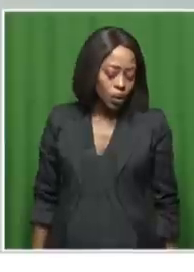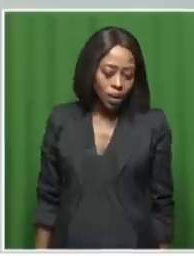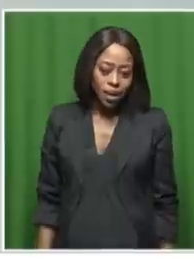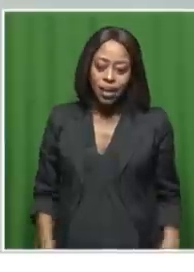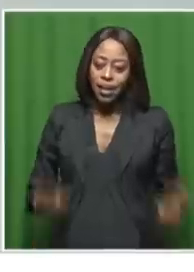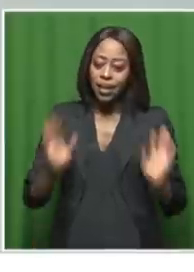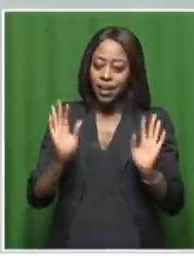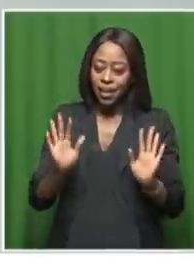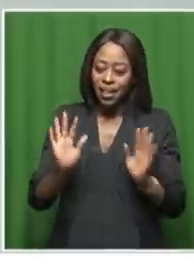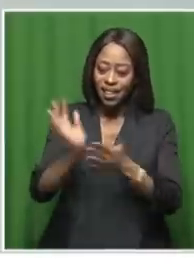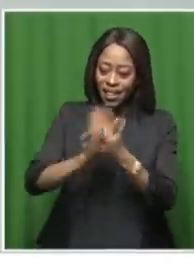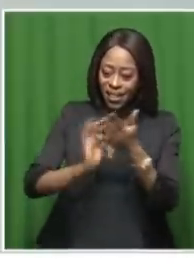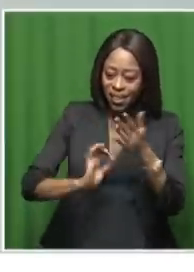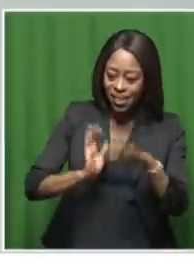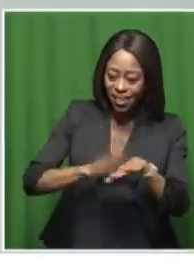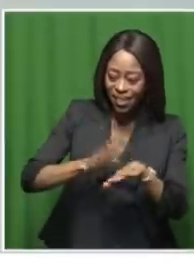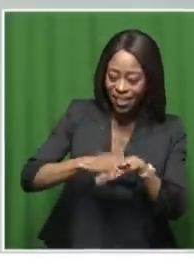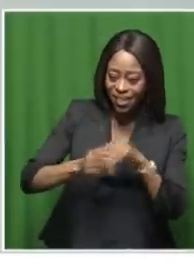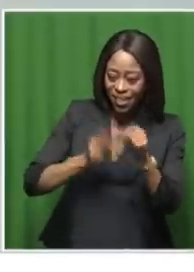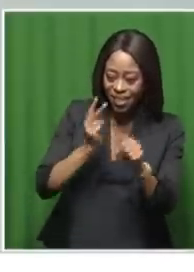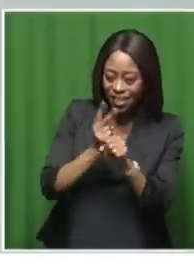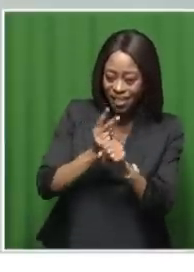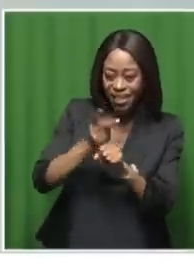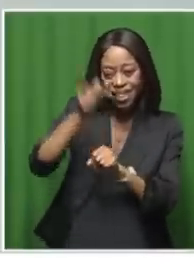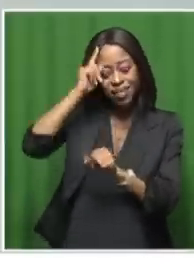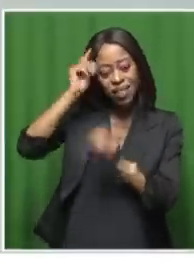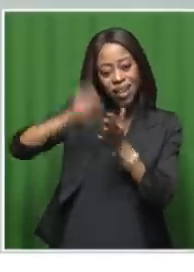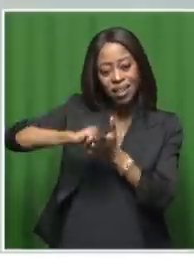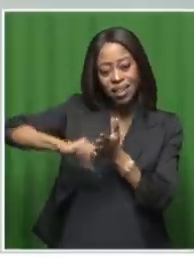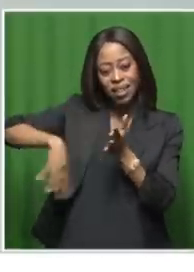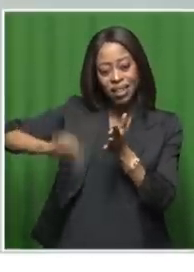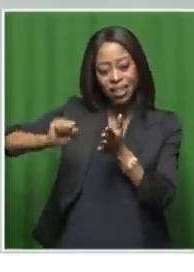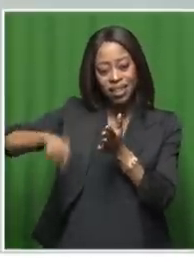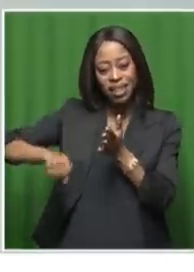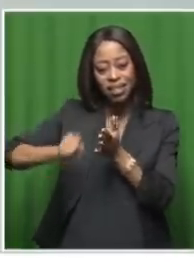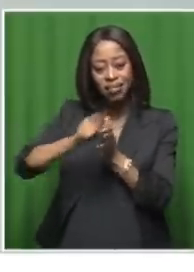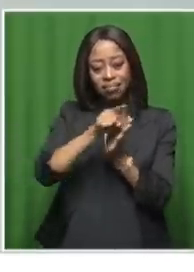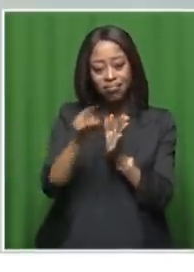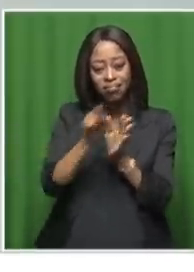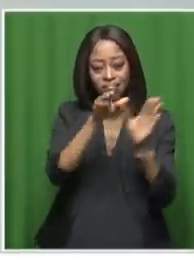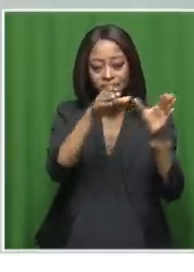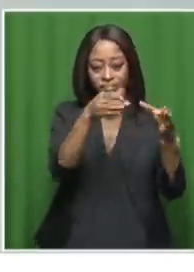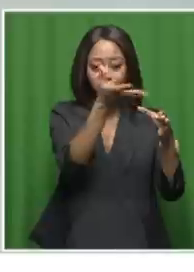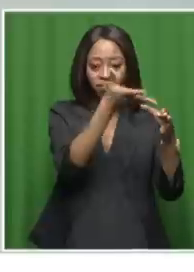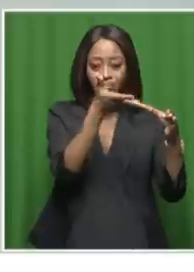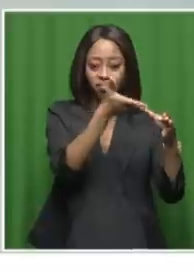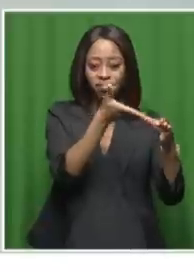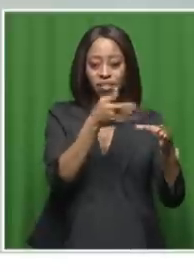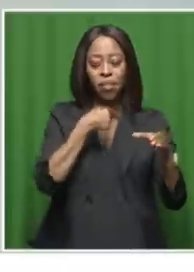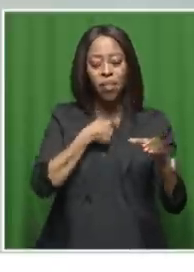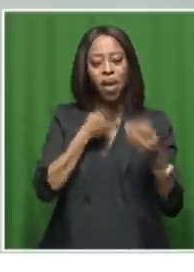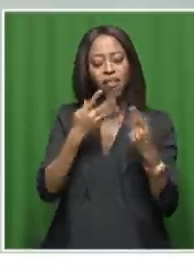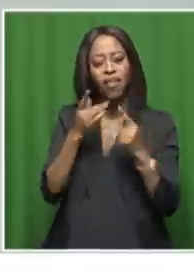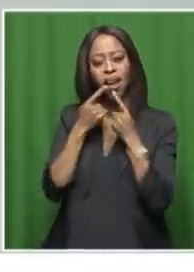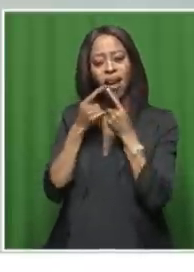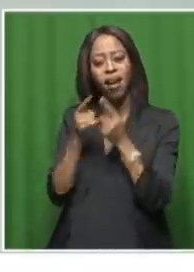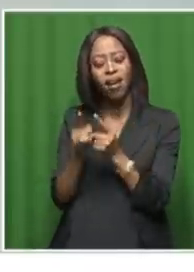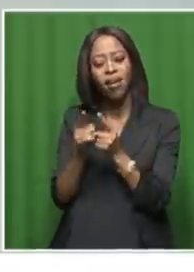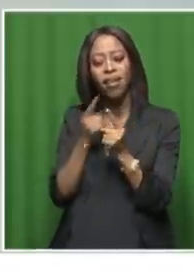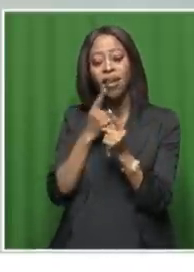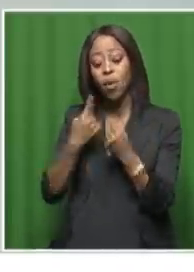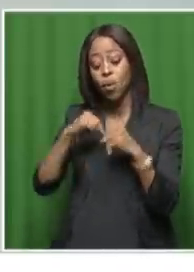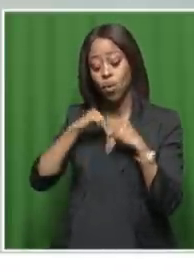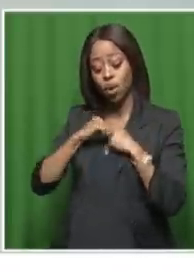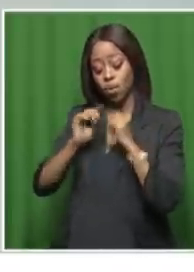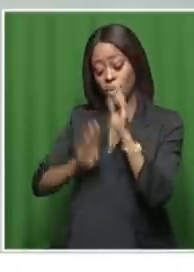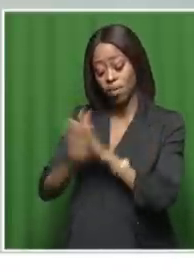it's another story, again, of black exclusion into those sectors. And I did mention that ours is to